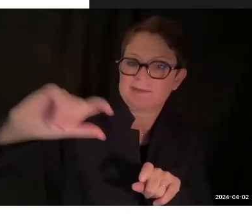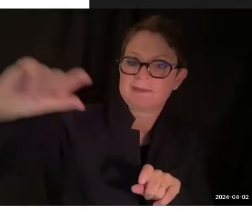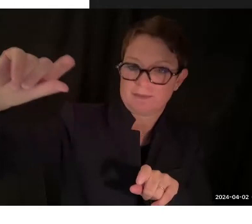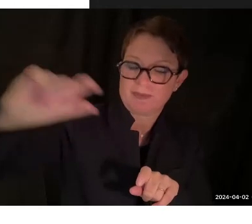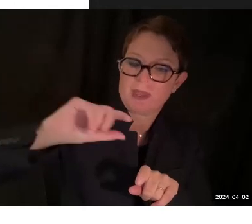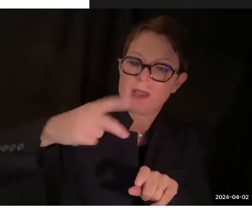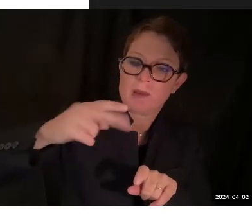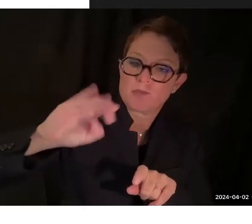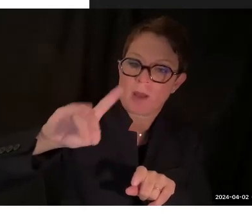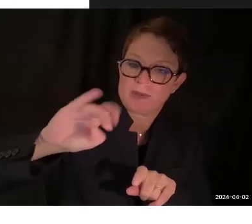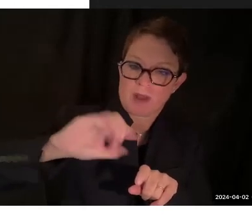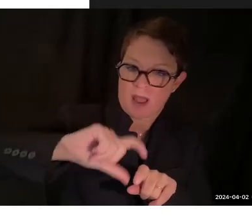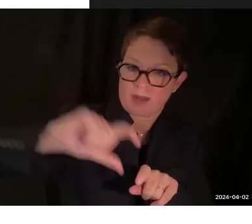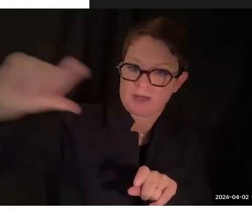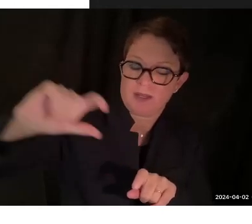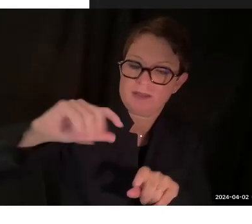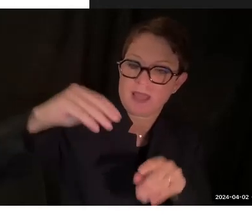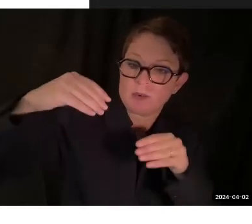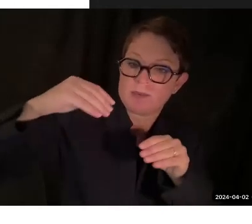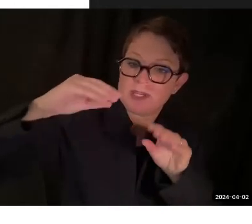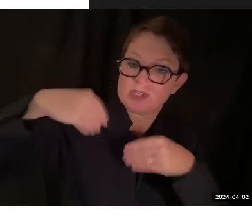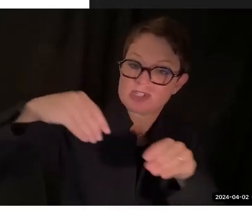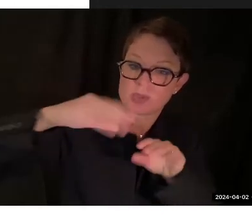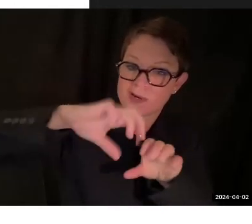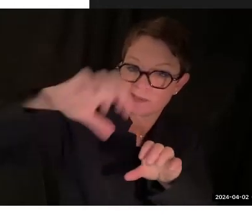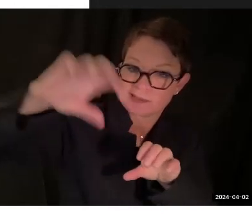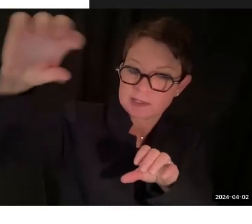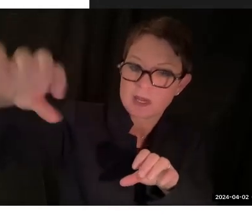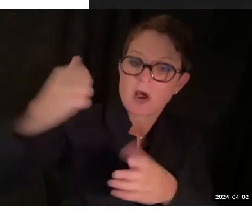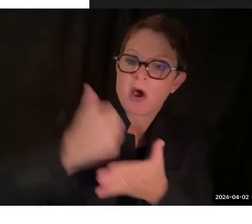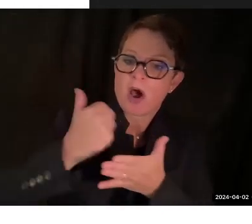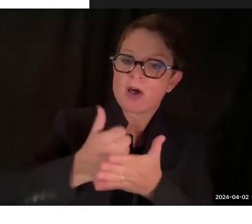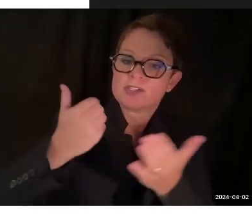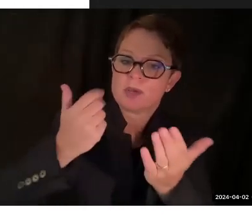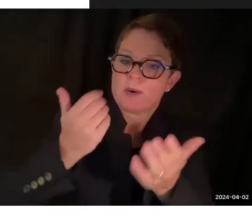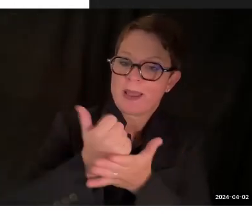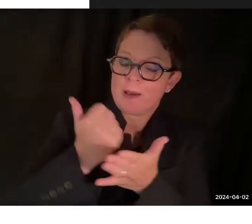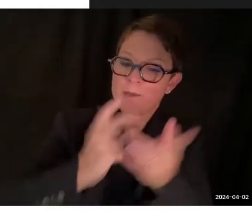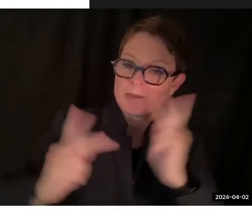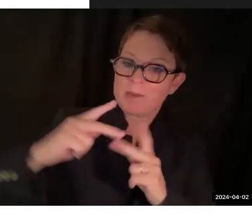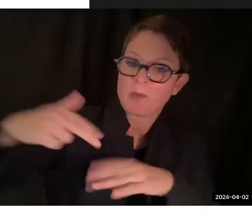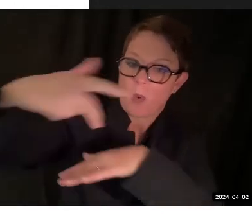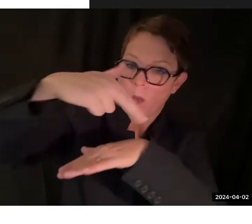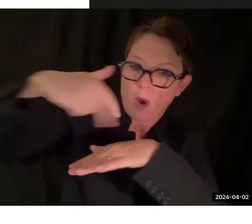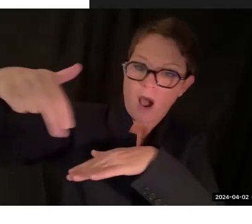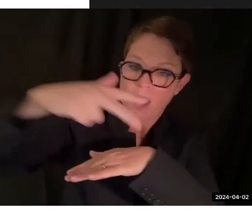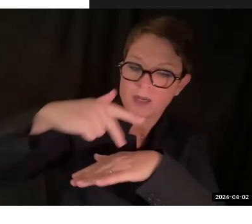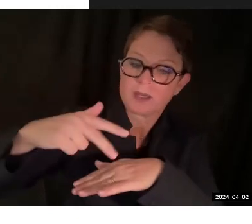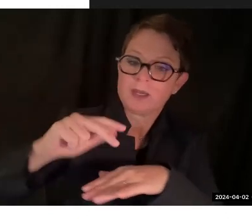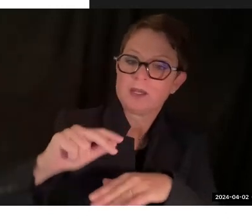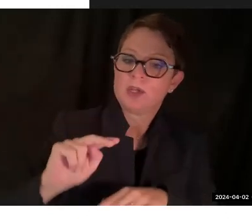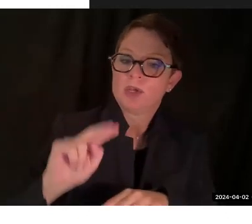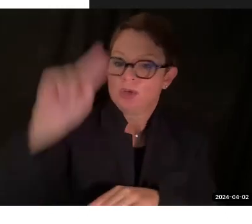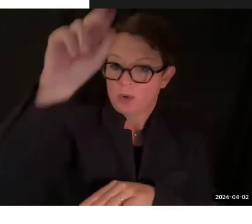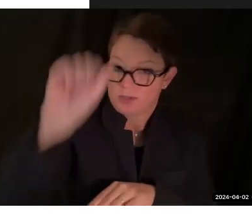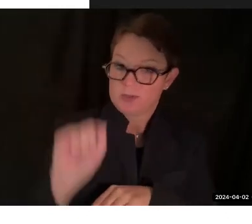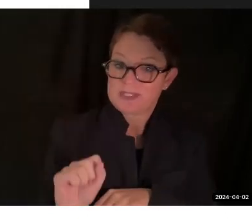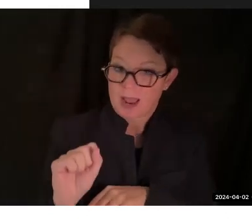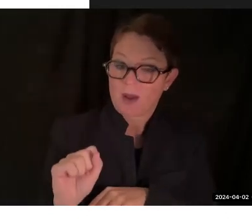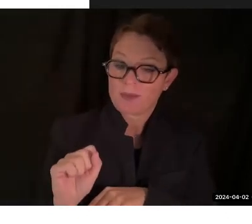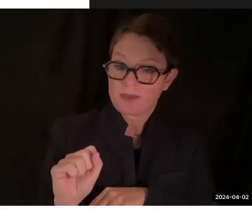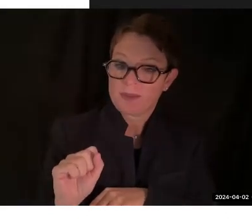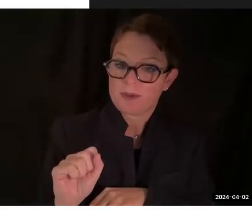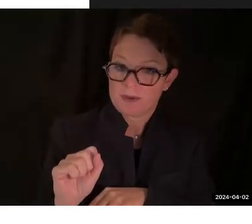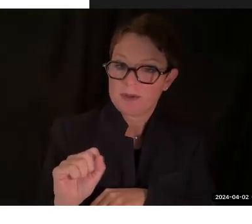will also connect the pedestrian circulation paths that are going north to south from Market